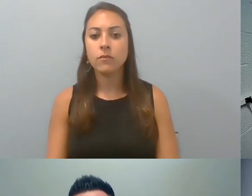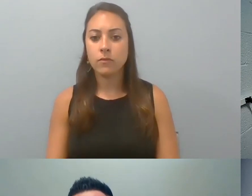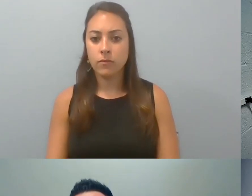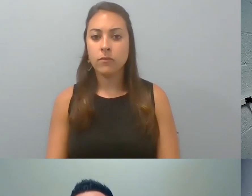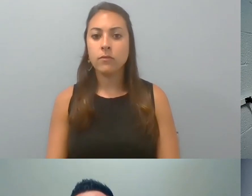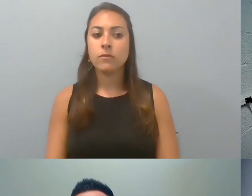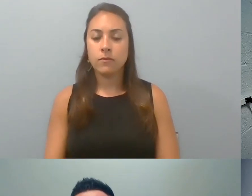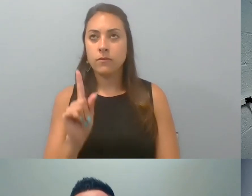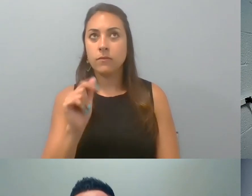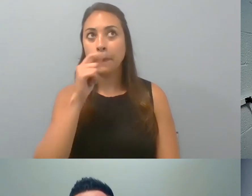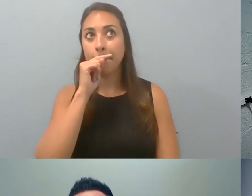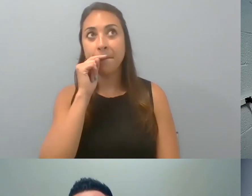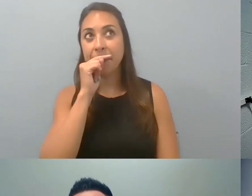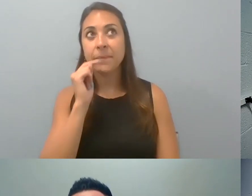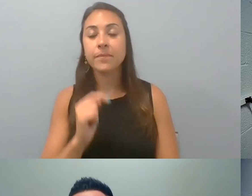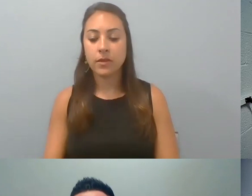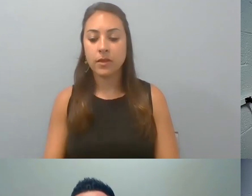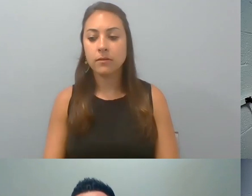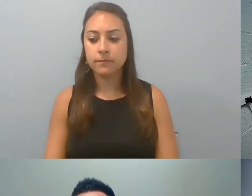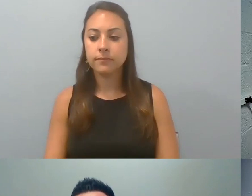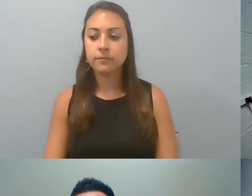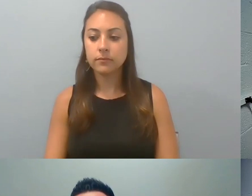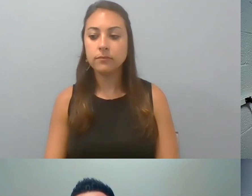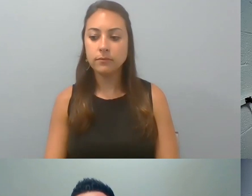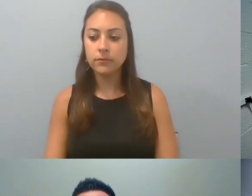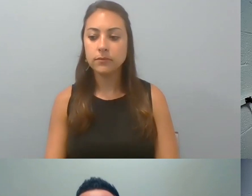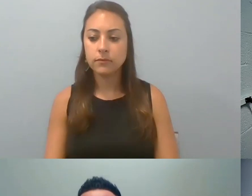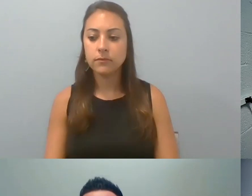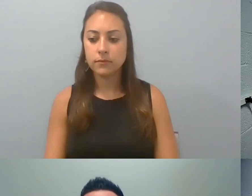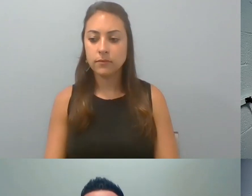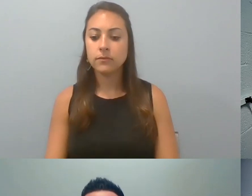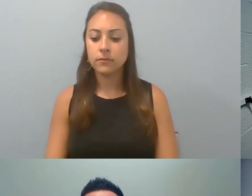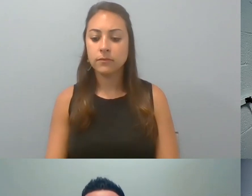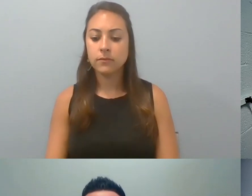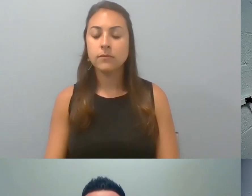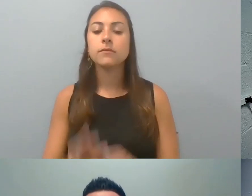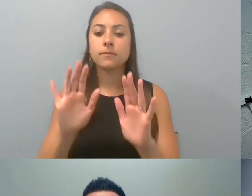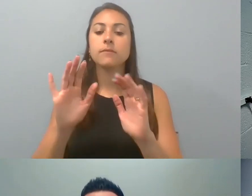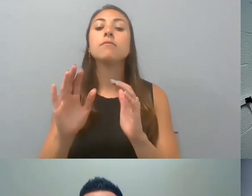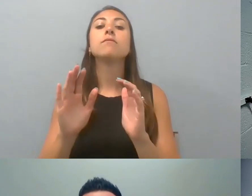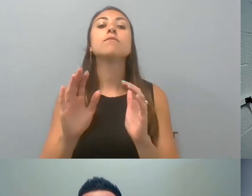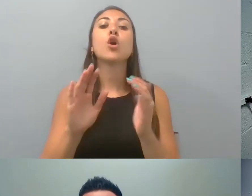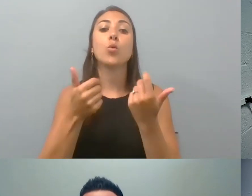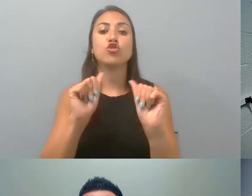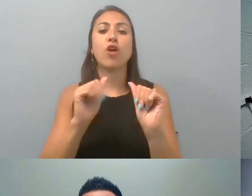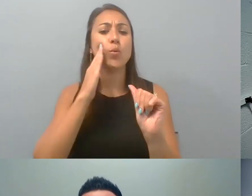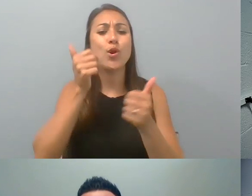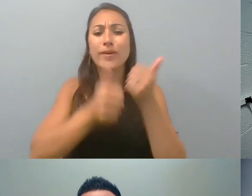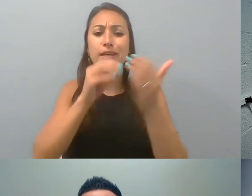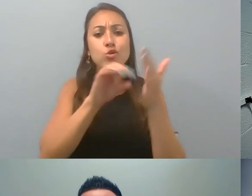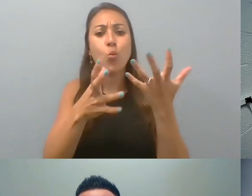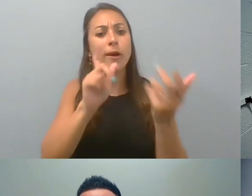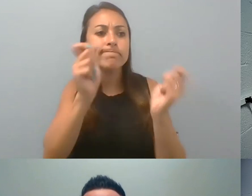for you. But we also try to have something that's our suggested item or how we like to eat it, that's kind of